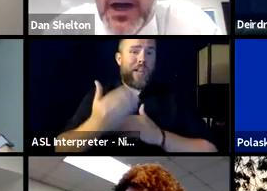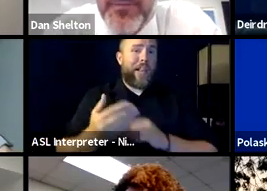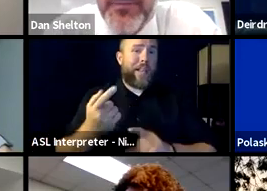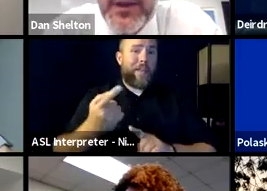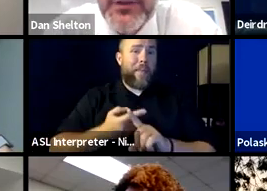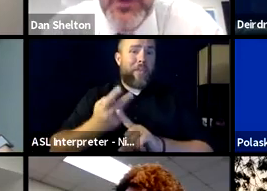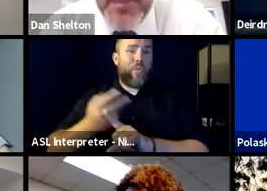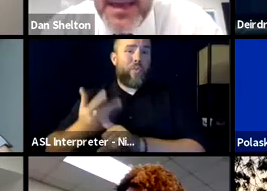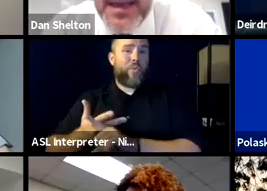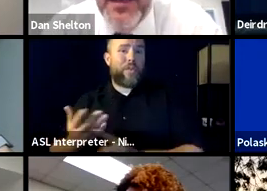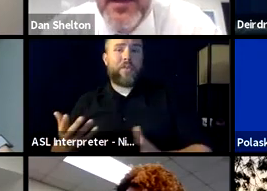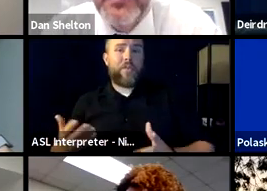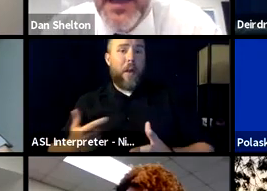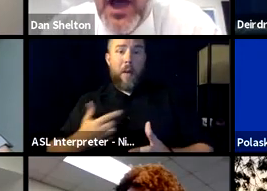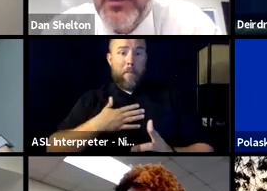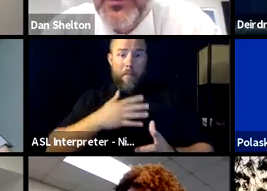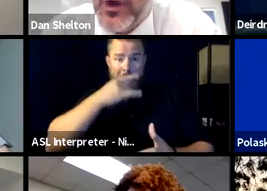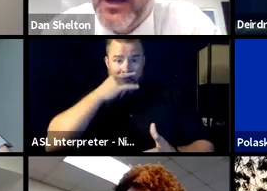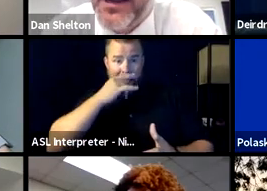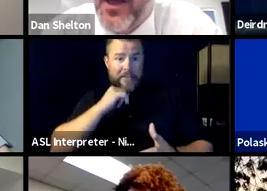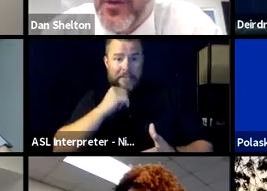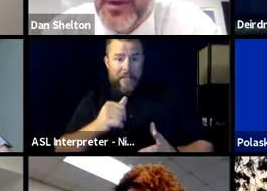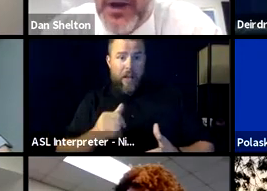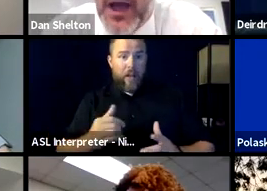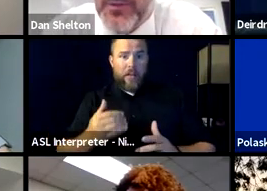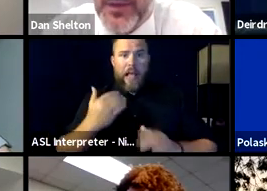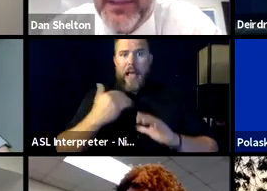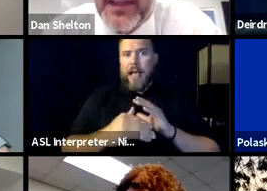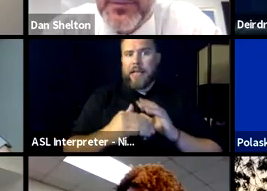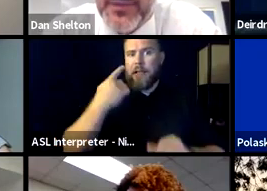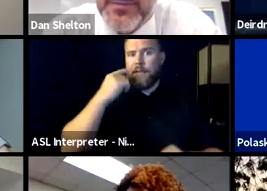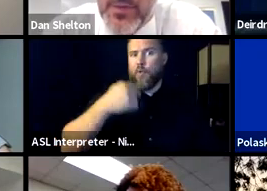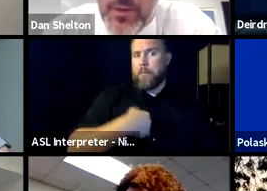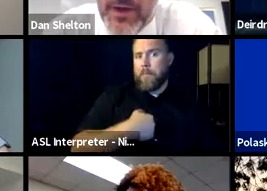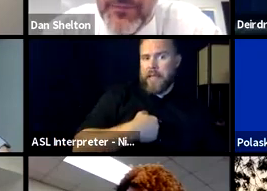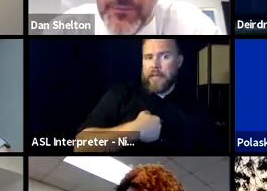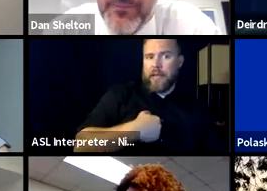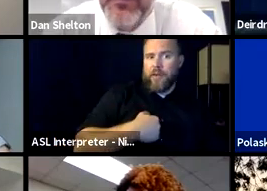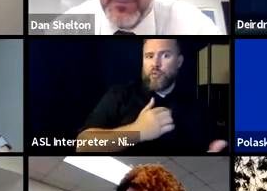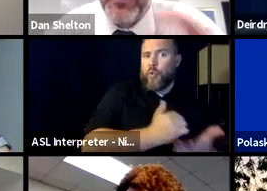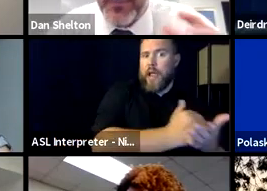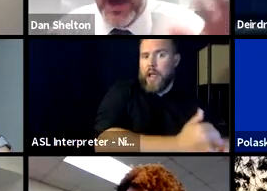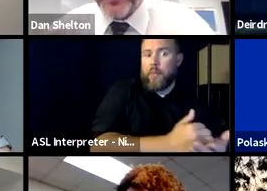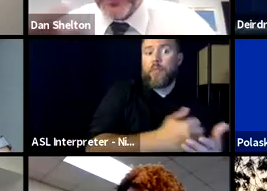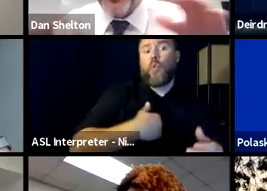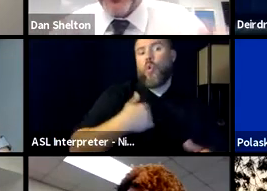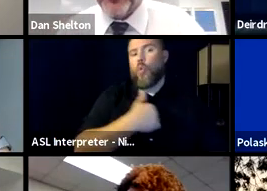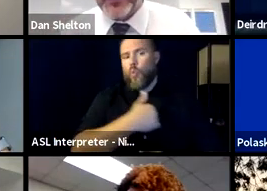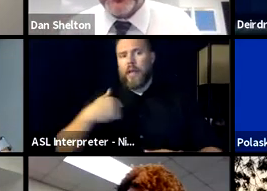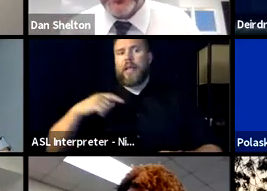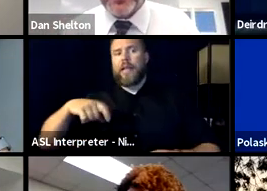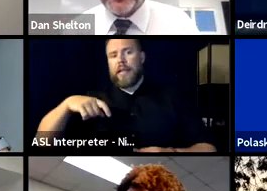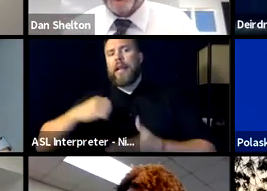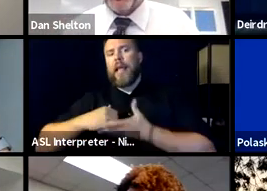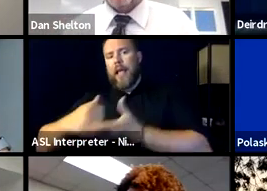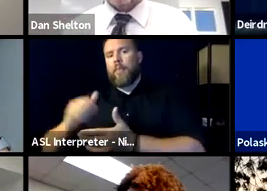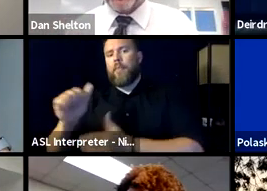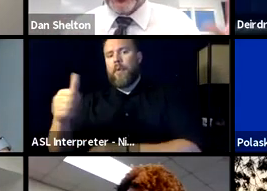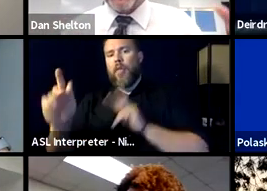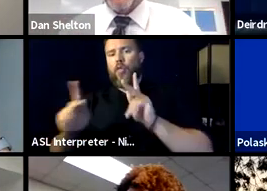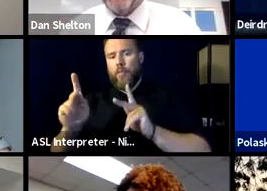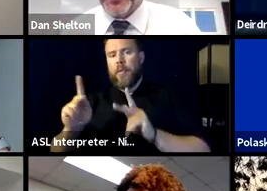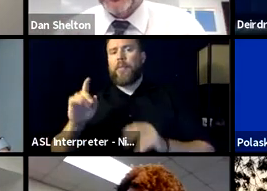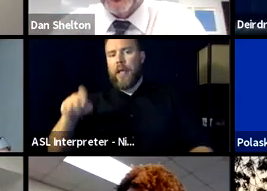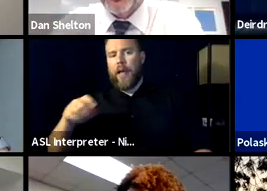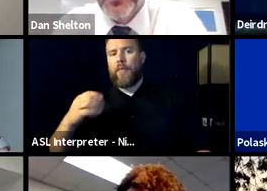to me to help. So we're going to need other people to help us with that. That's been one of my independent focuses the last couple of weeks, to